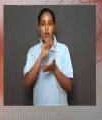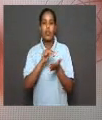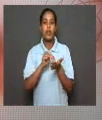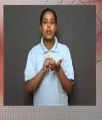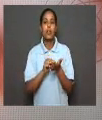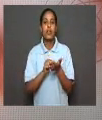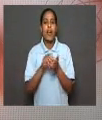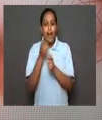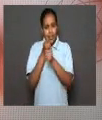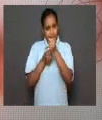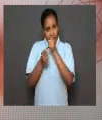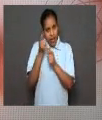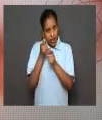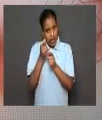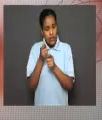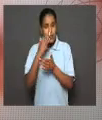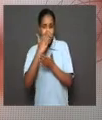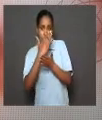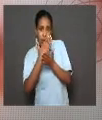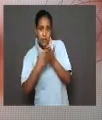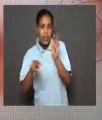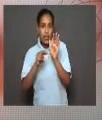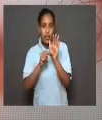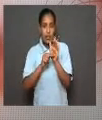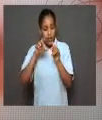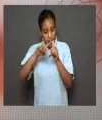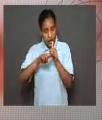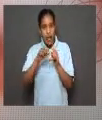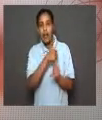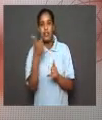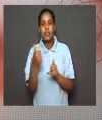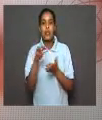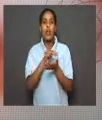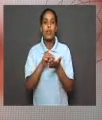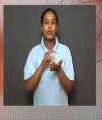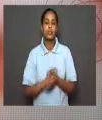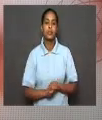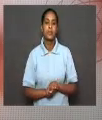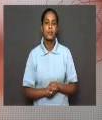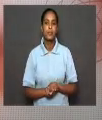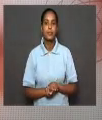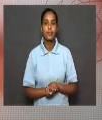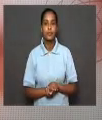molecule attracts the partially negative end of another molecule.